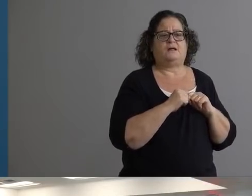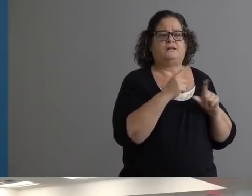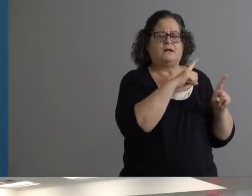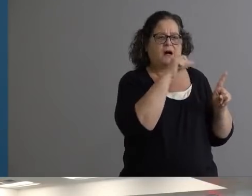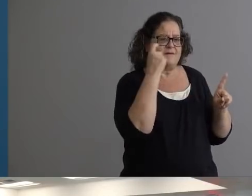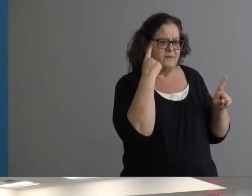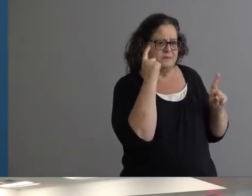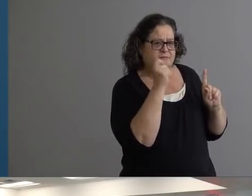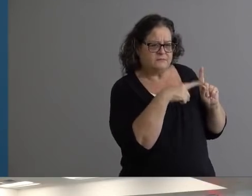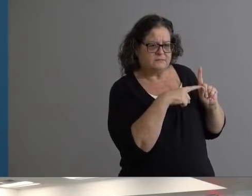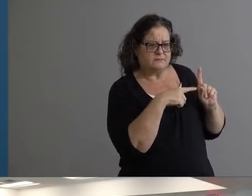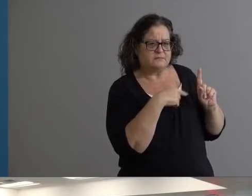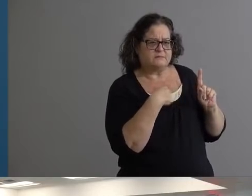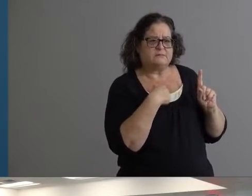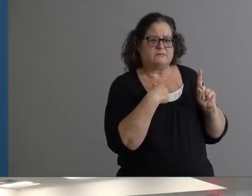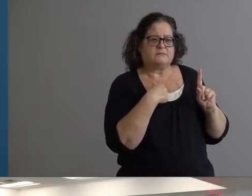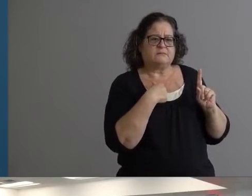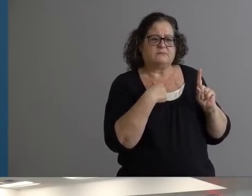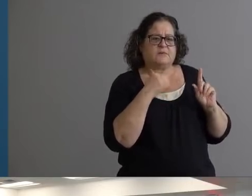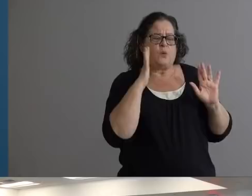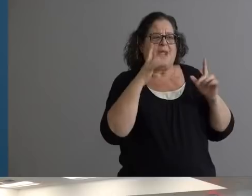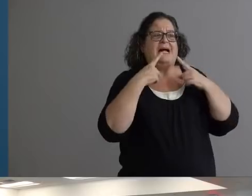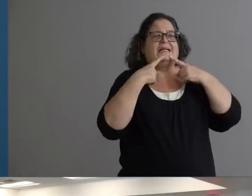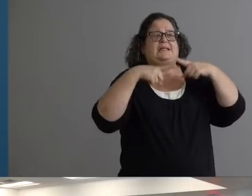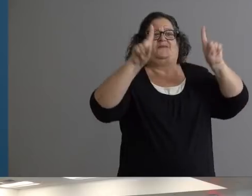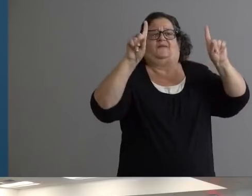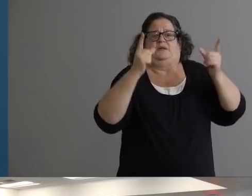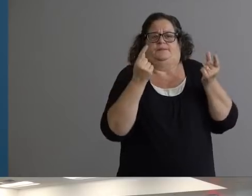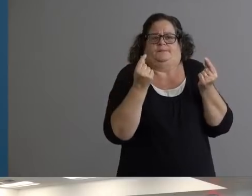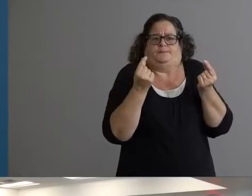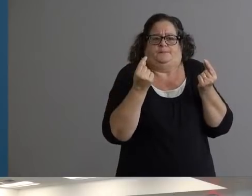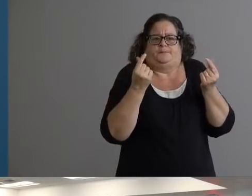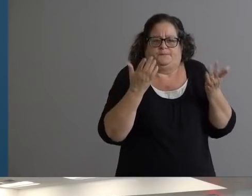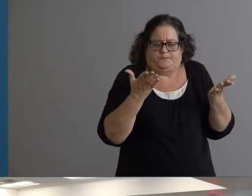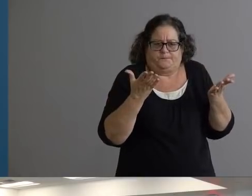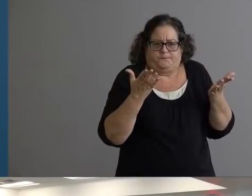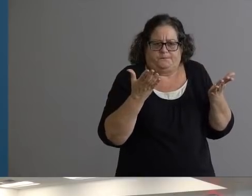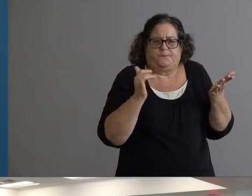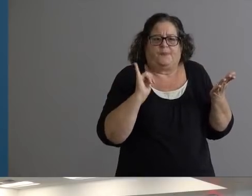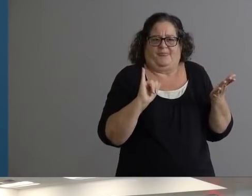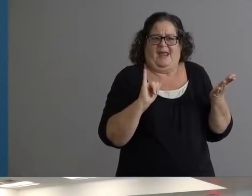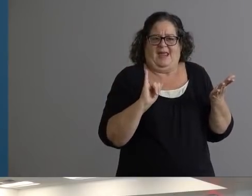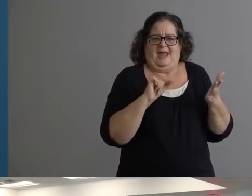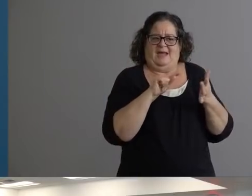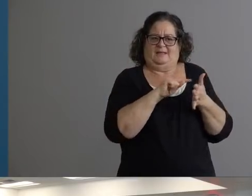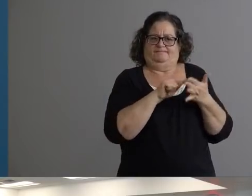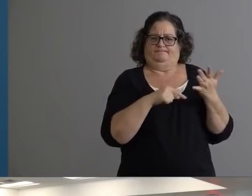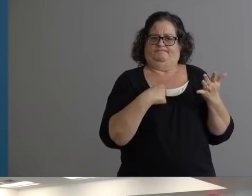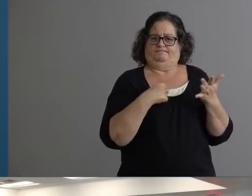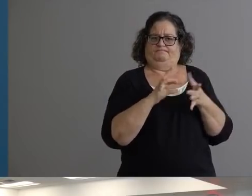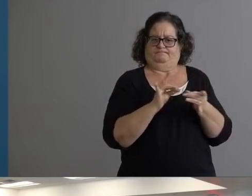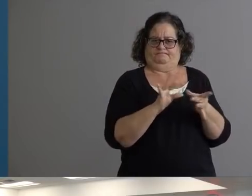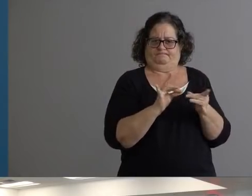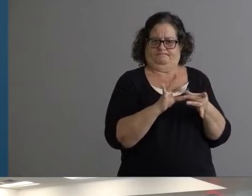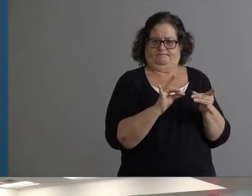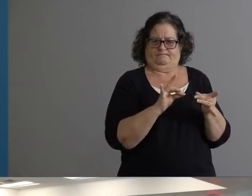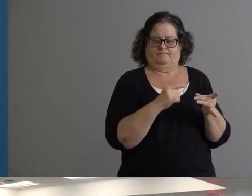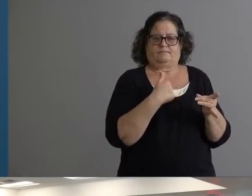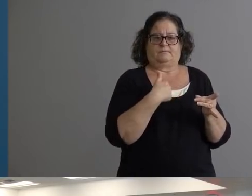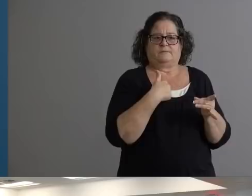10 days, like I said, working with experts in public health,